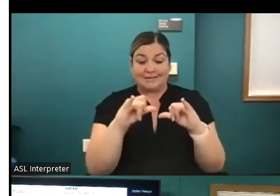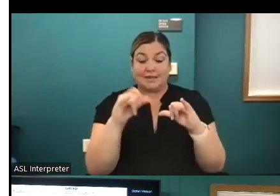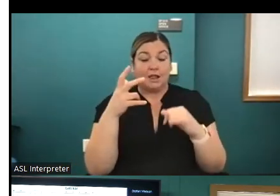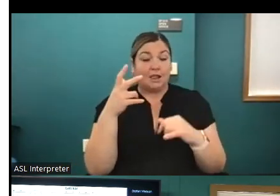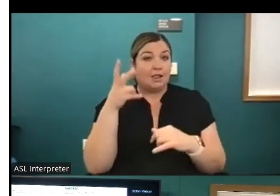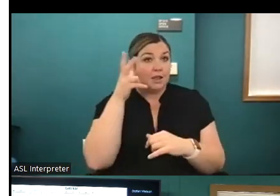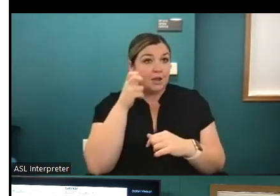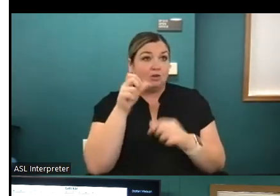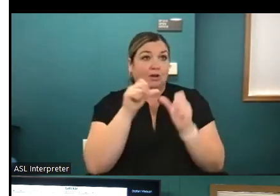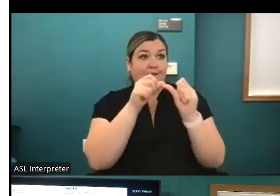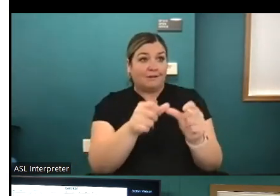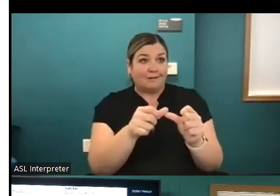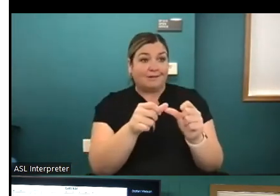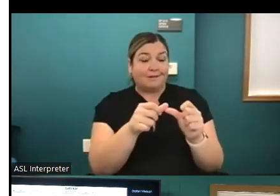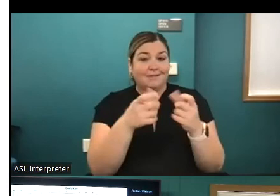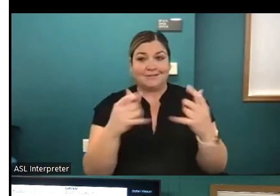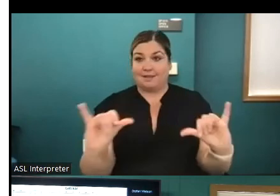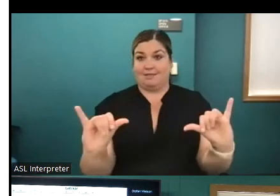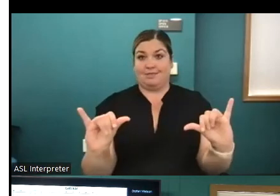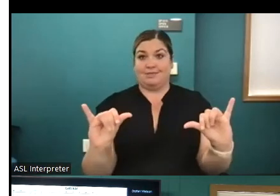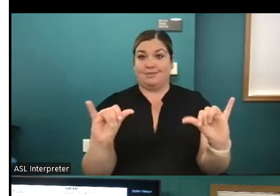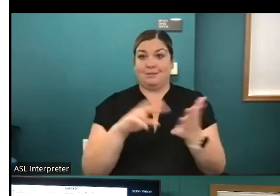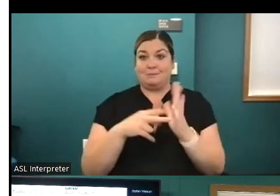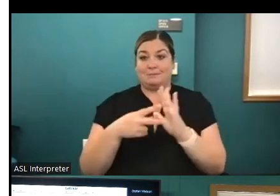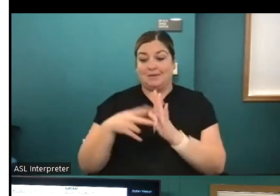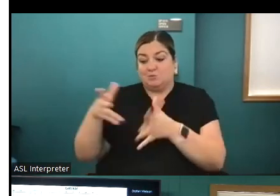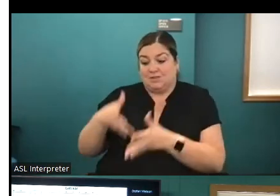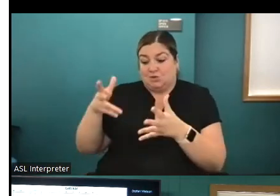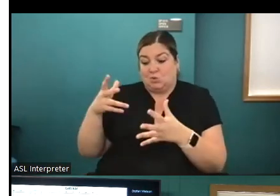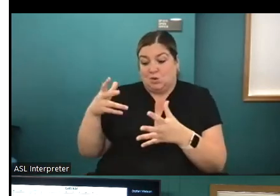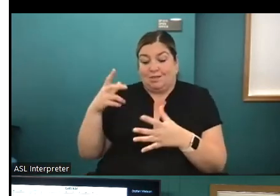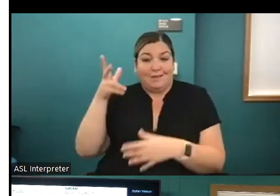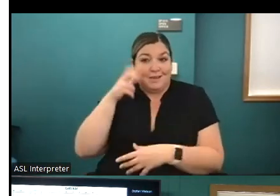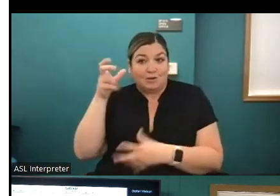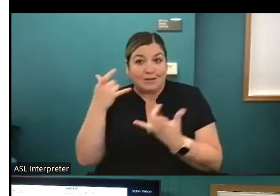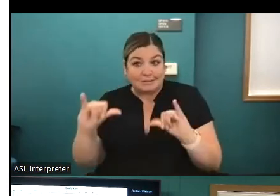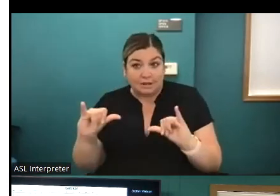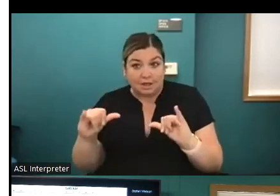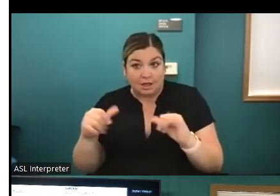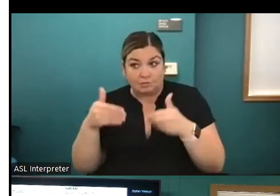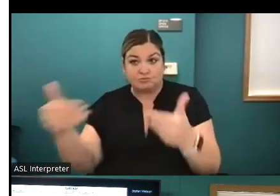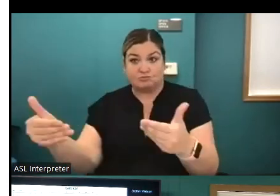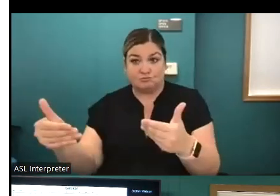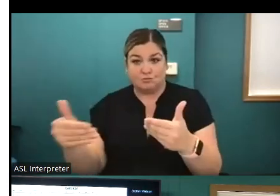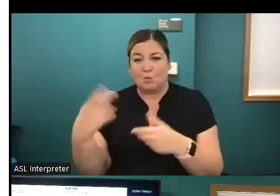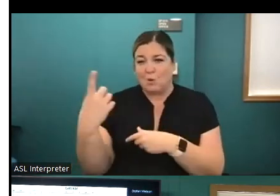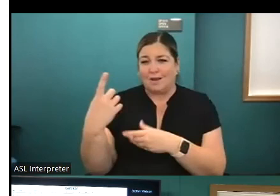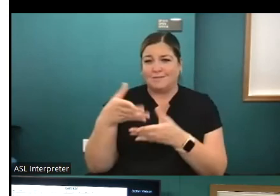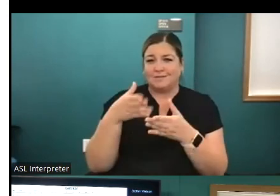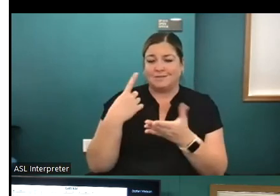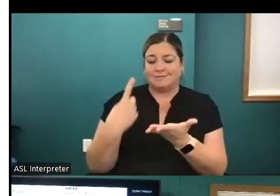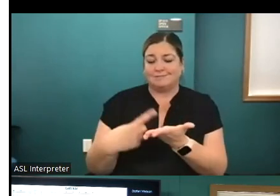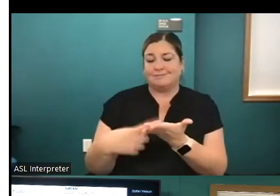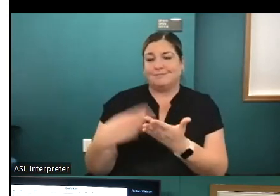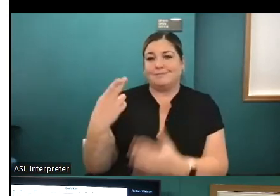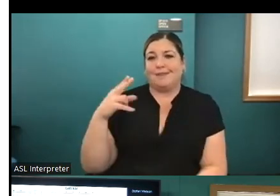impressive hearing preservation. And so one way to talk about hybrid is the actual electrode that is called a